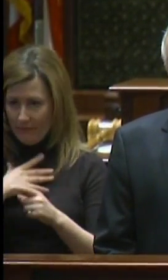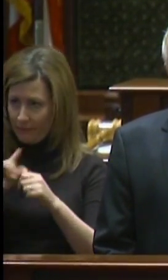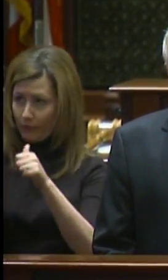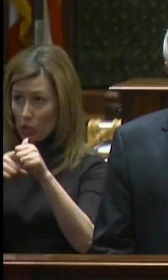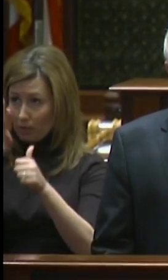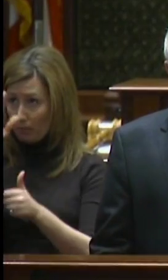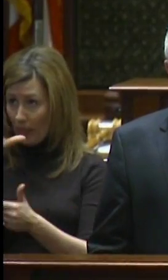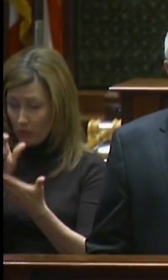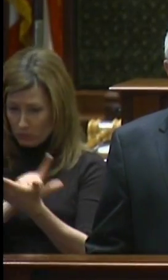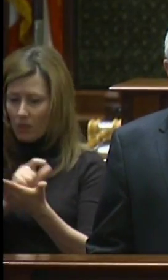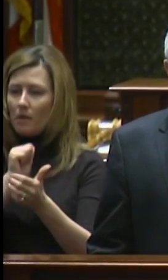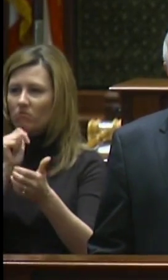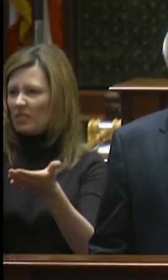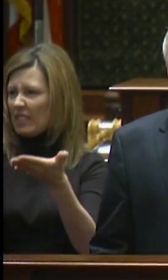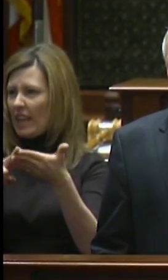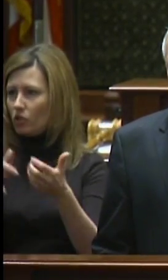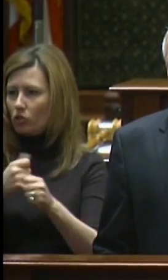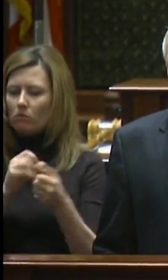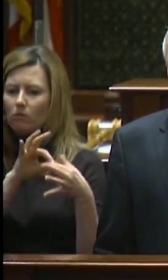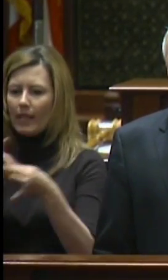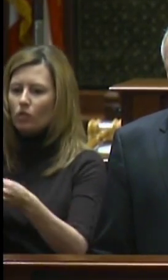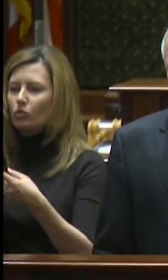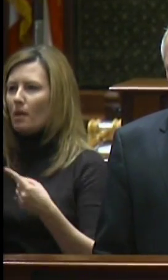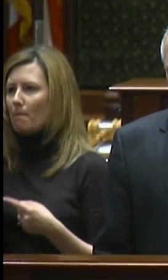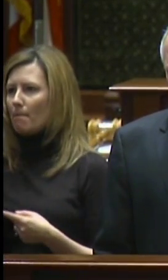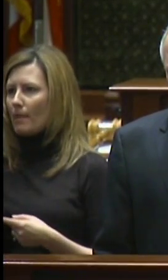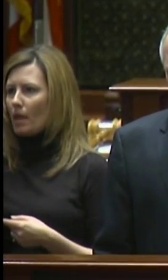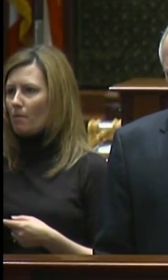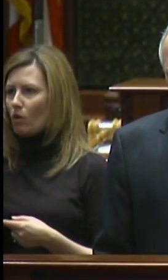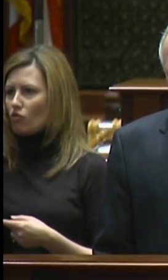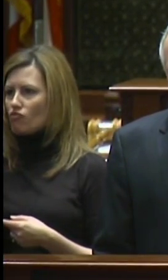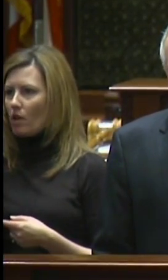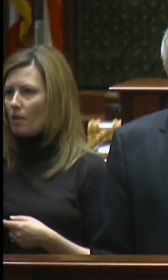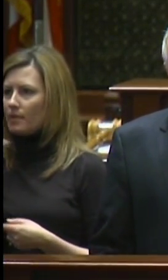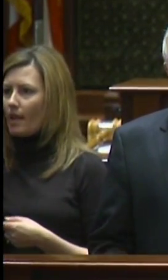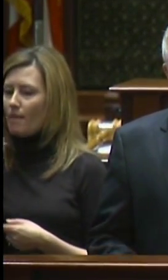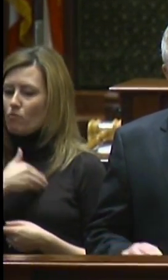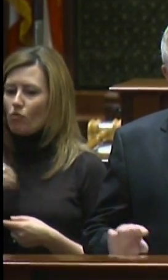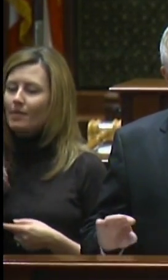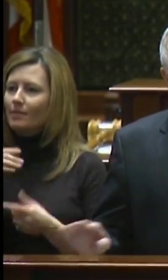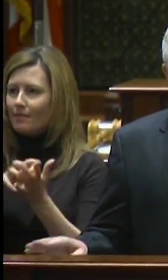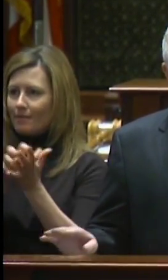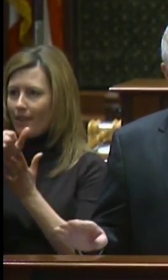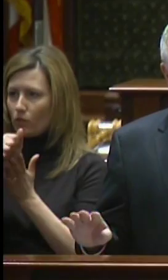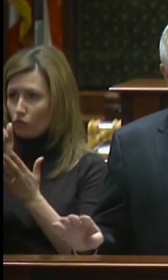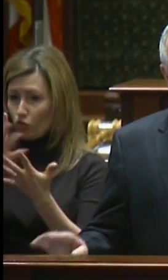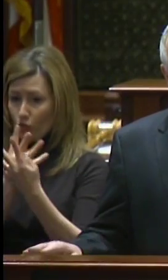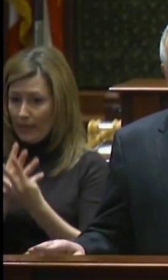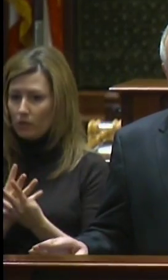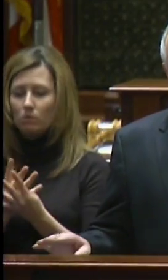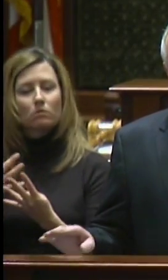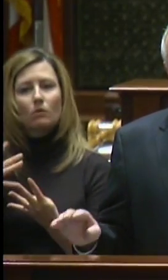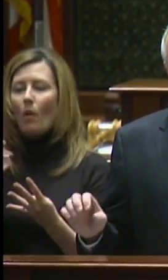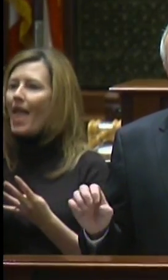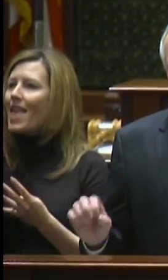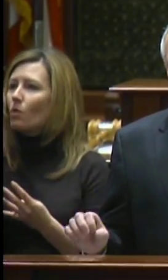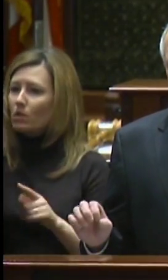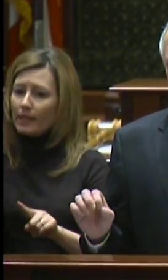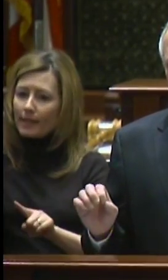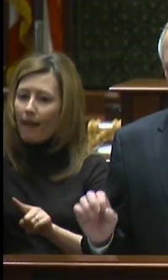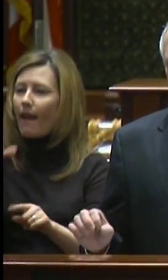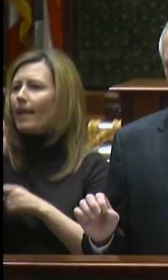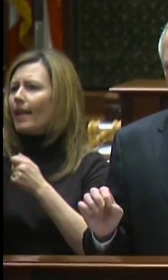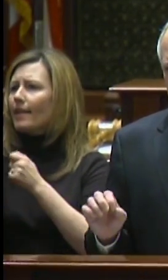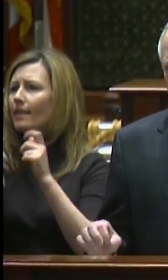year had to do with mammograms and breast cancer screening. We don't want anyone to be denied